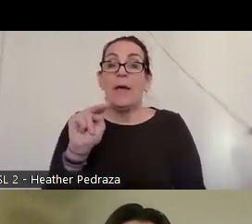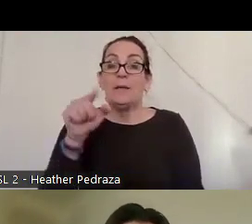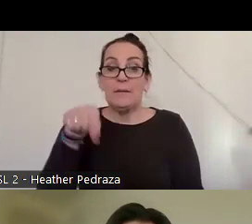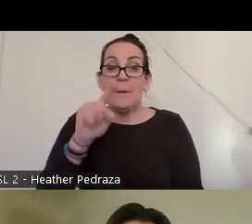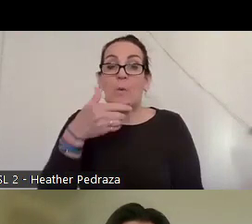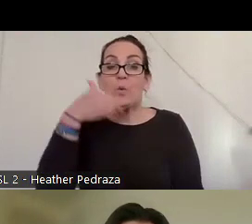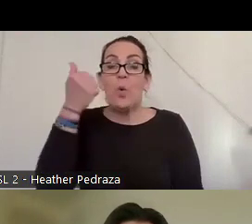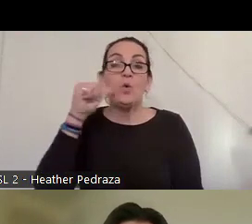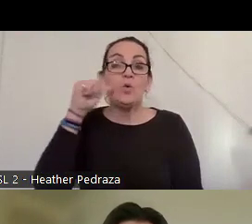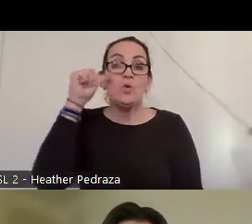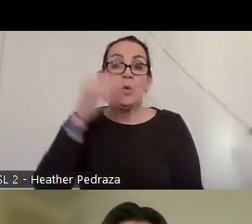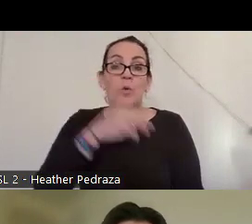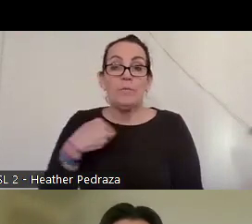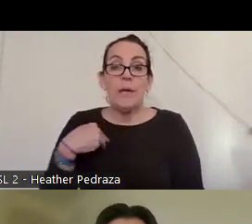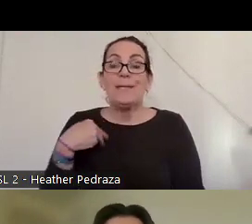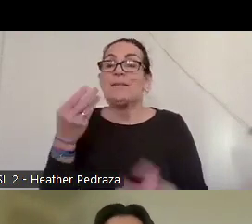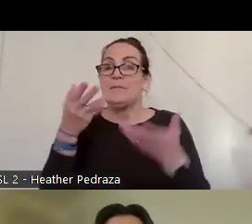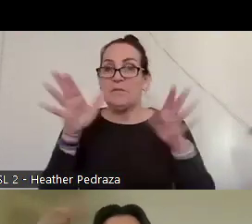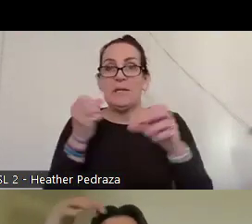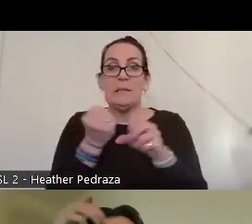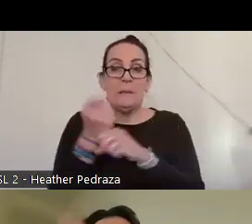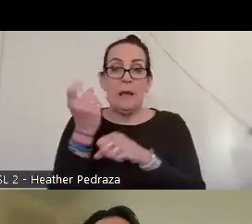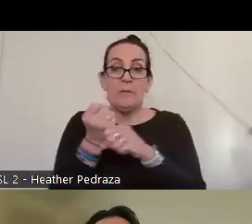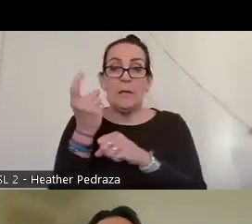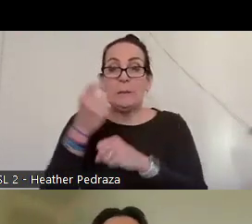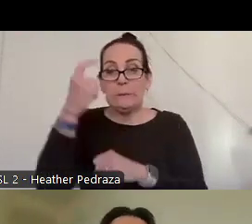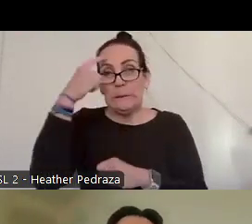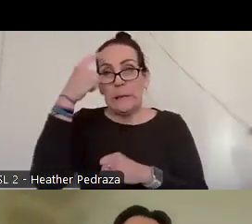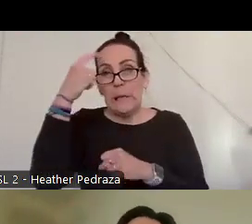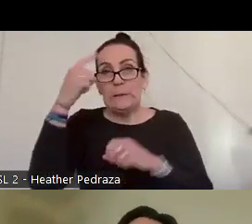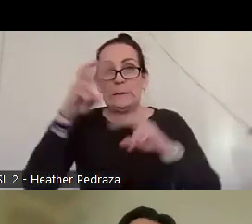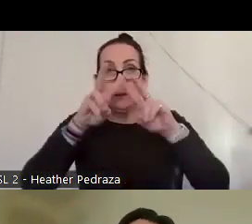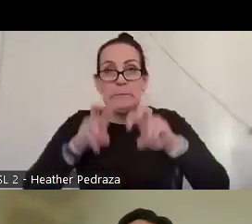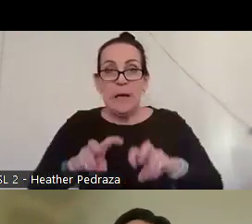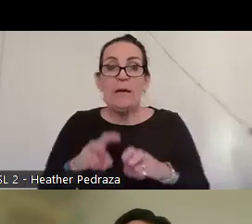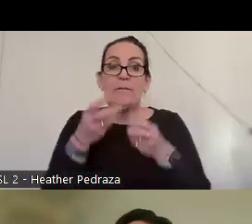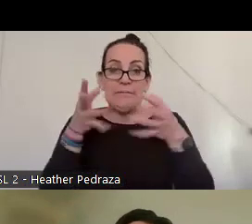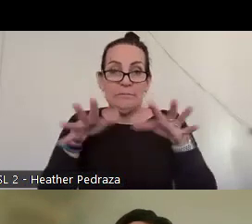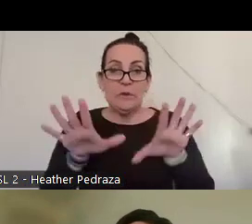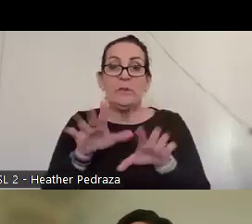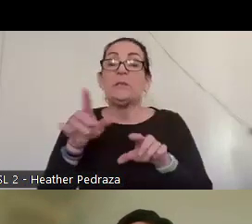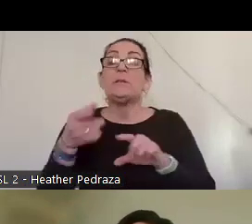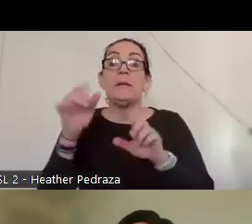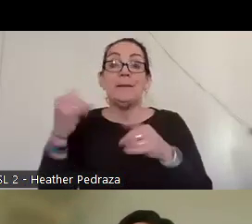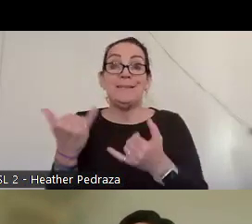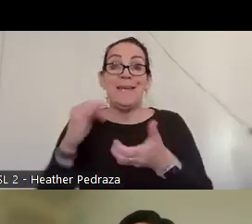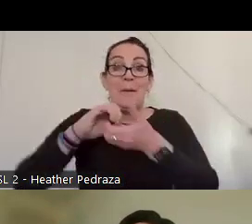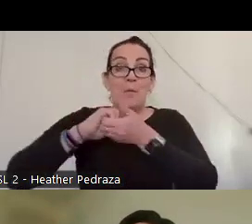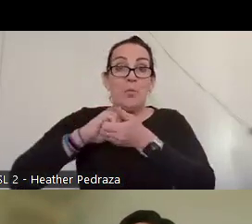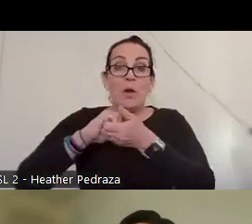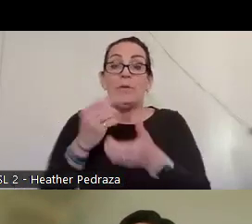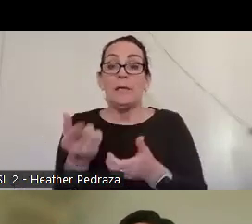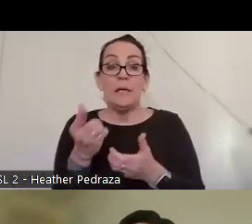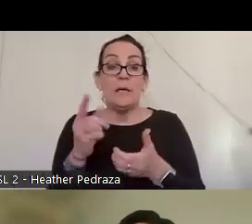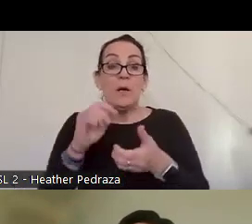annual cognitive assessment completed. And then they have previously partnered with California Department of Public Health's Alzheimer's